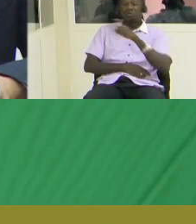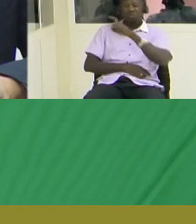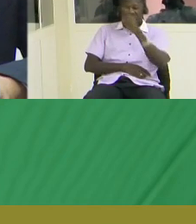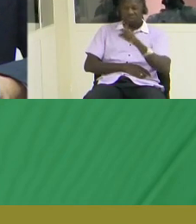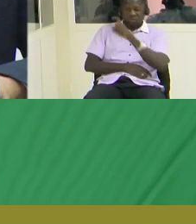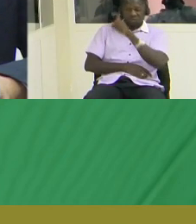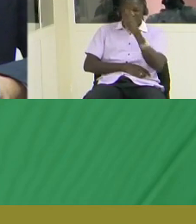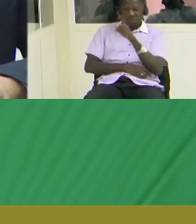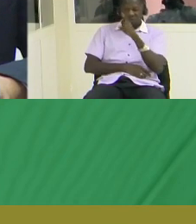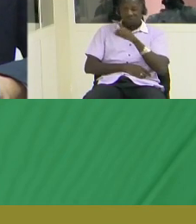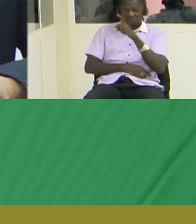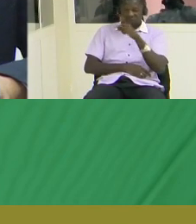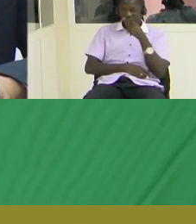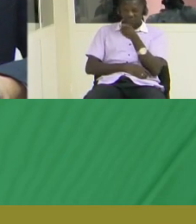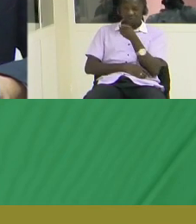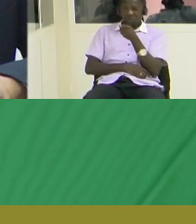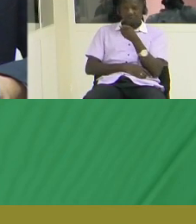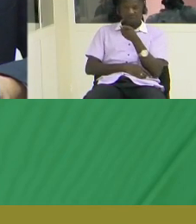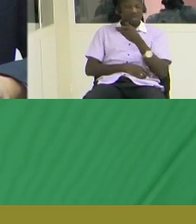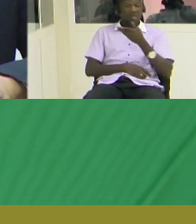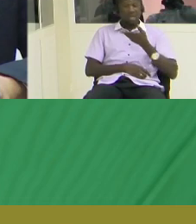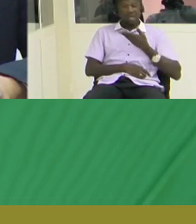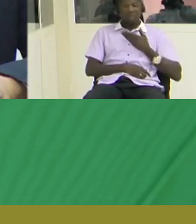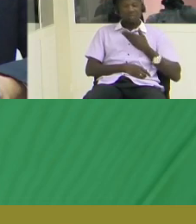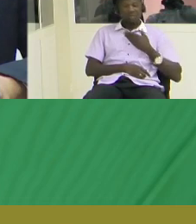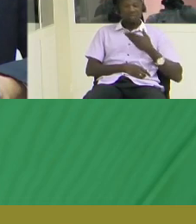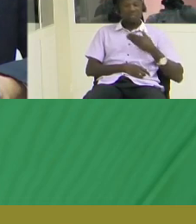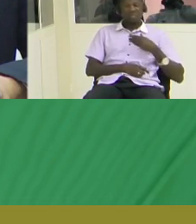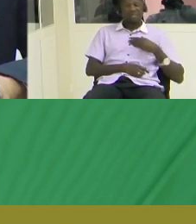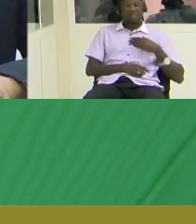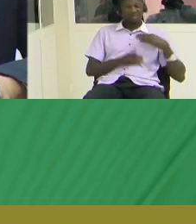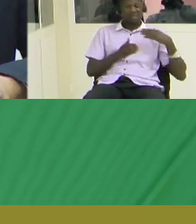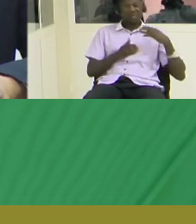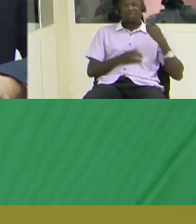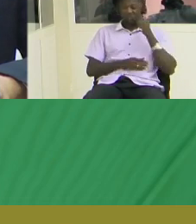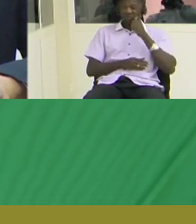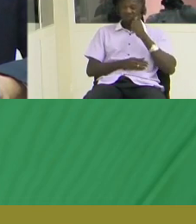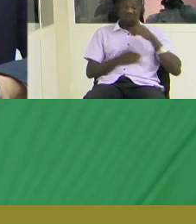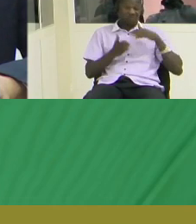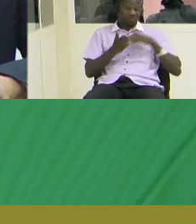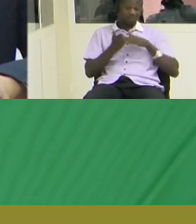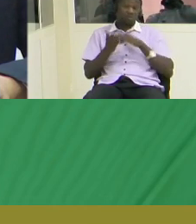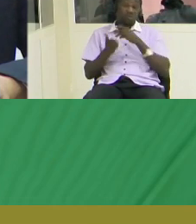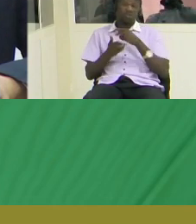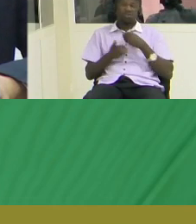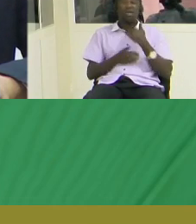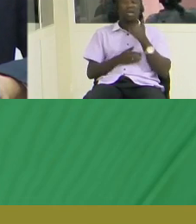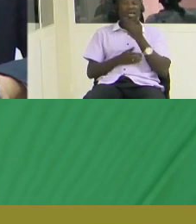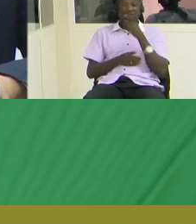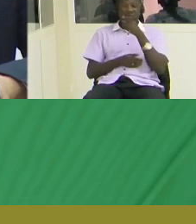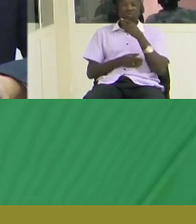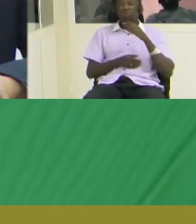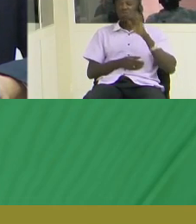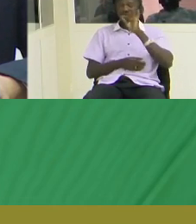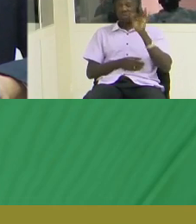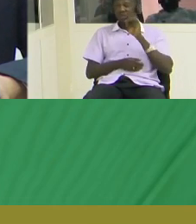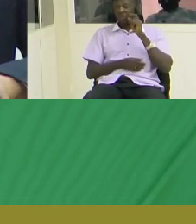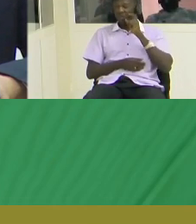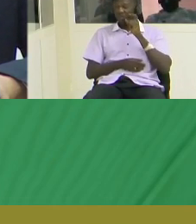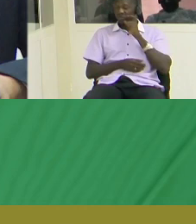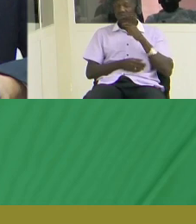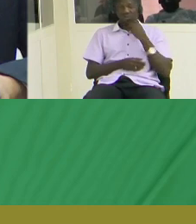tendency to ensure that they extracted by any means now if you are not thoroughly trained